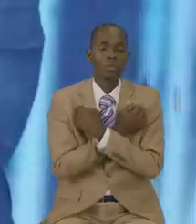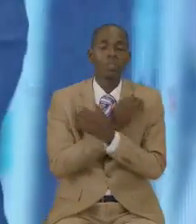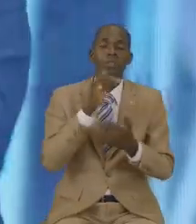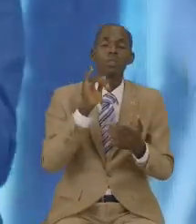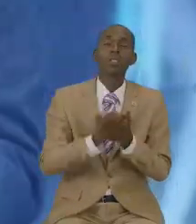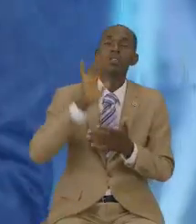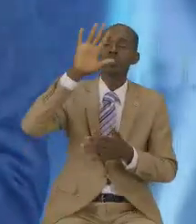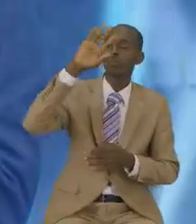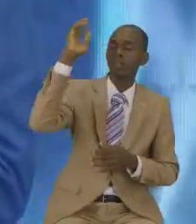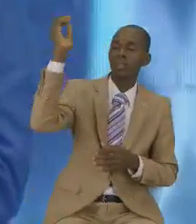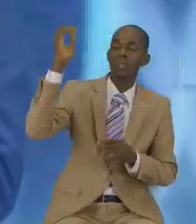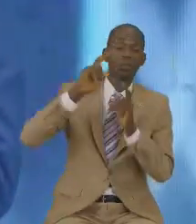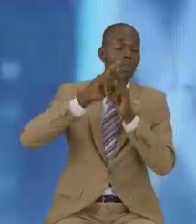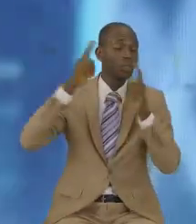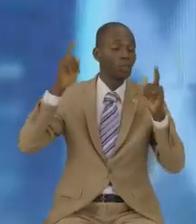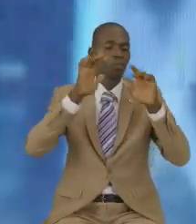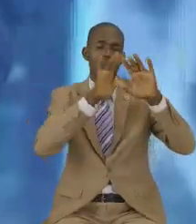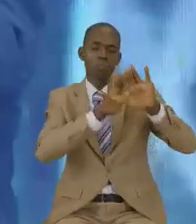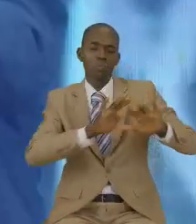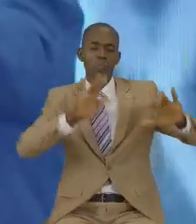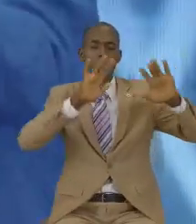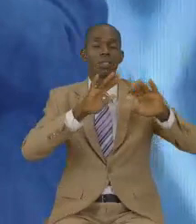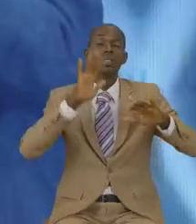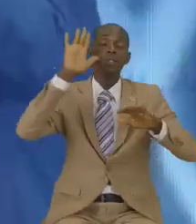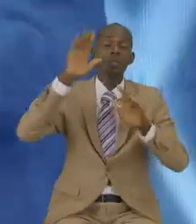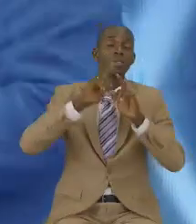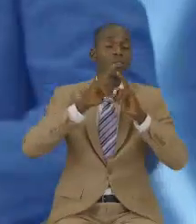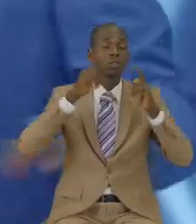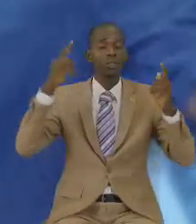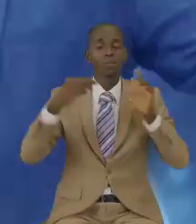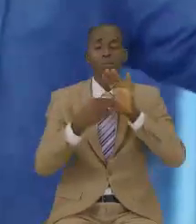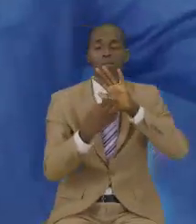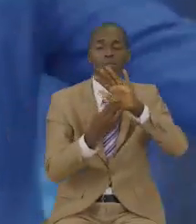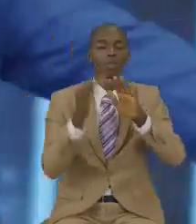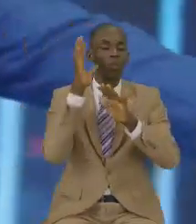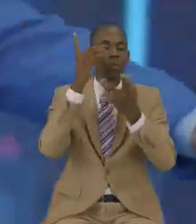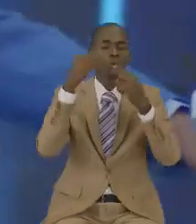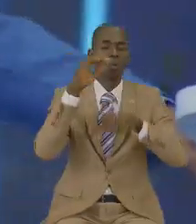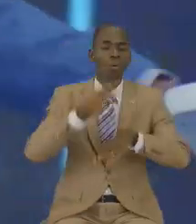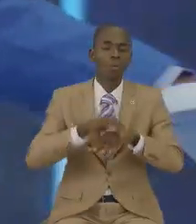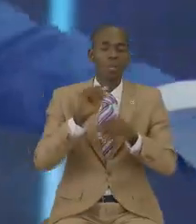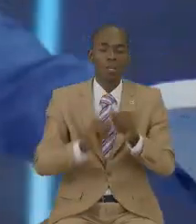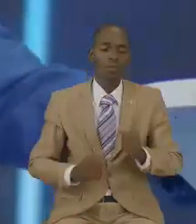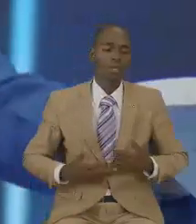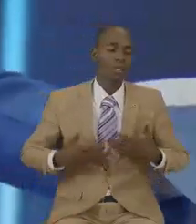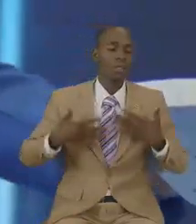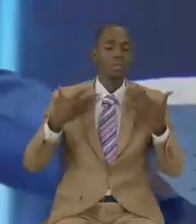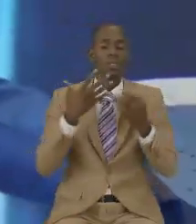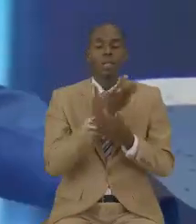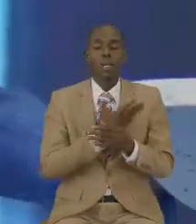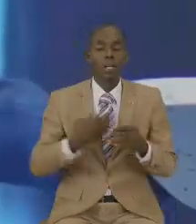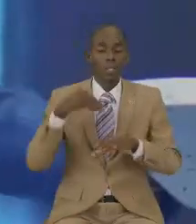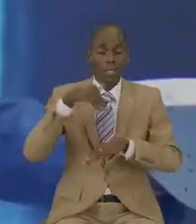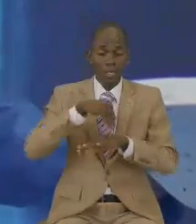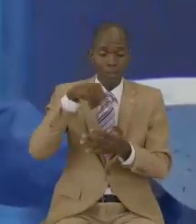your great compassion, that the great manifestation will come upon every life at this